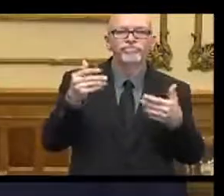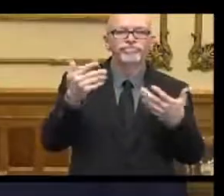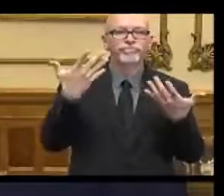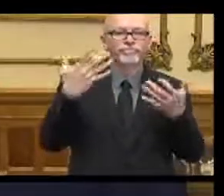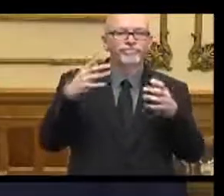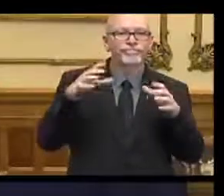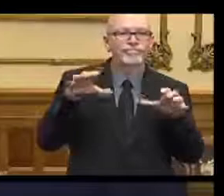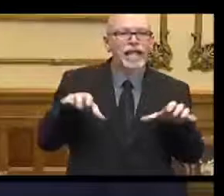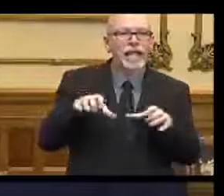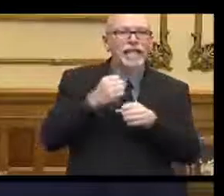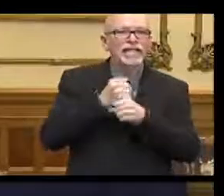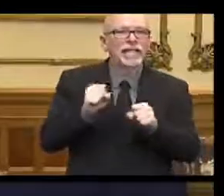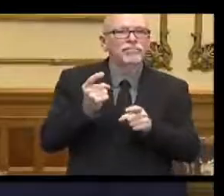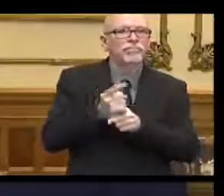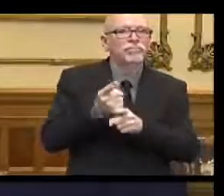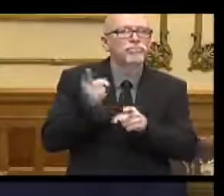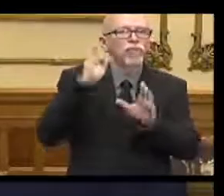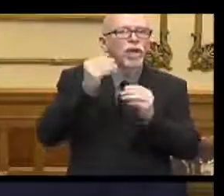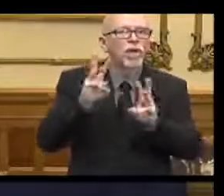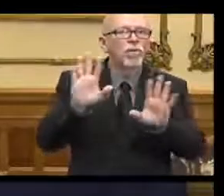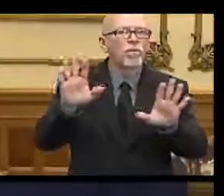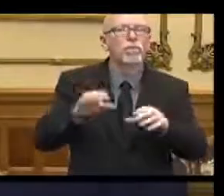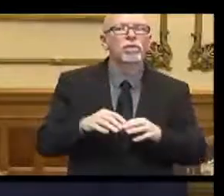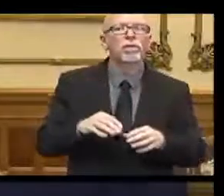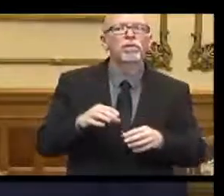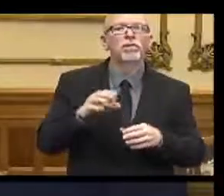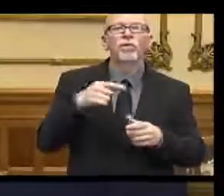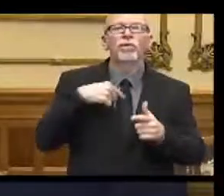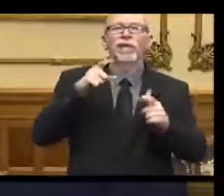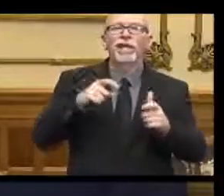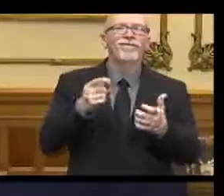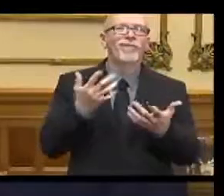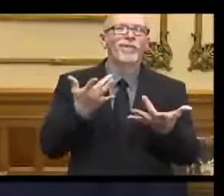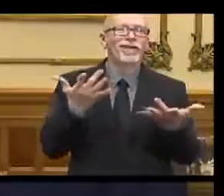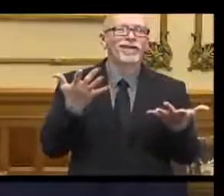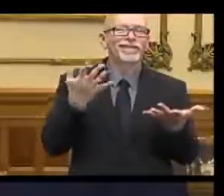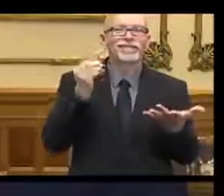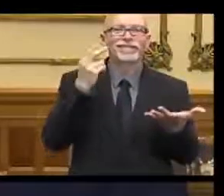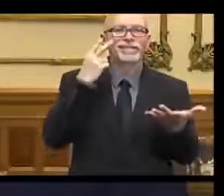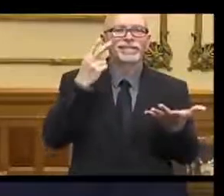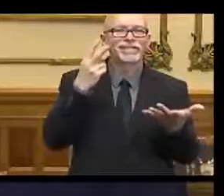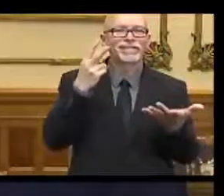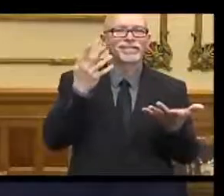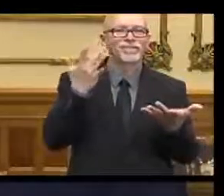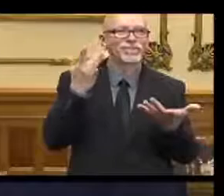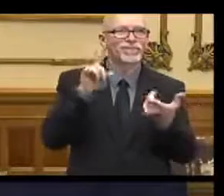act safely. So you'll have to wait until